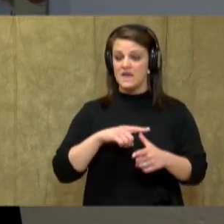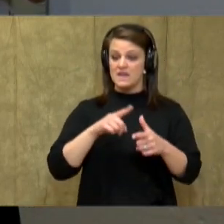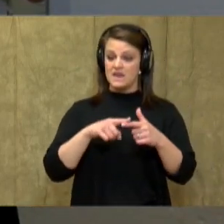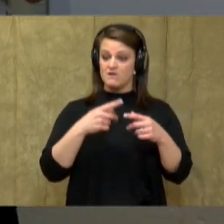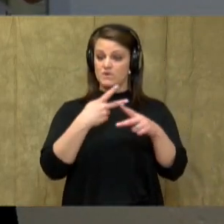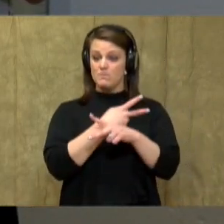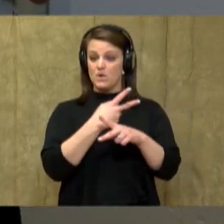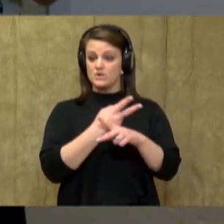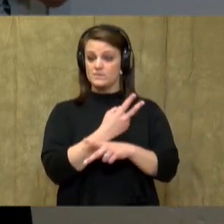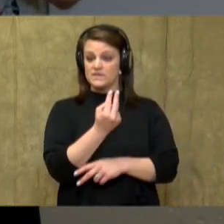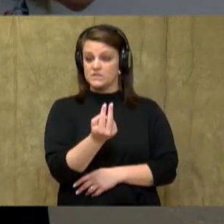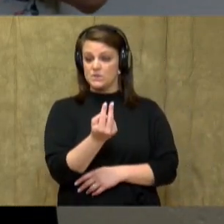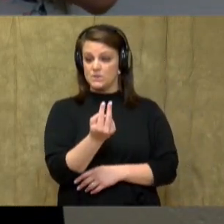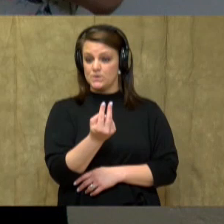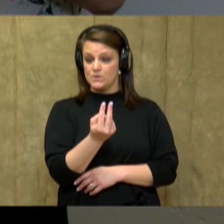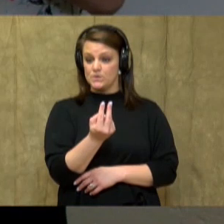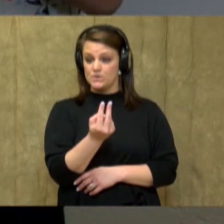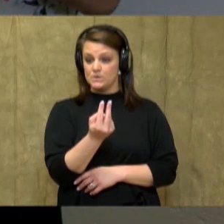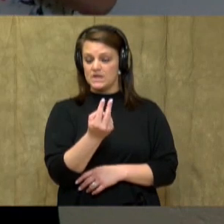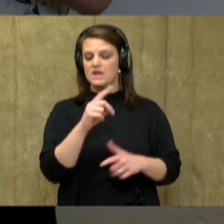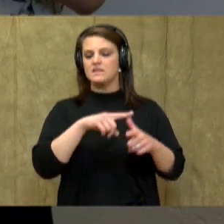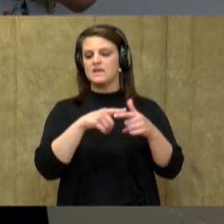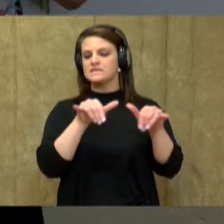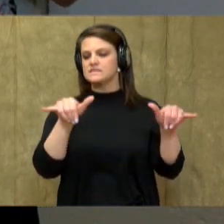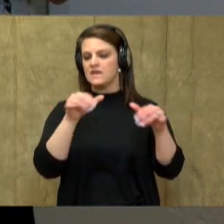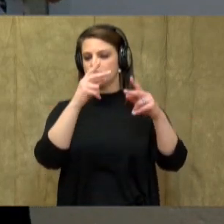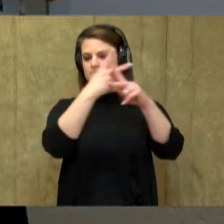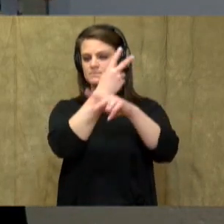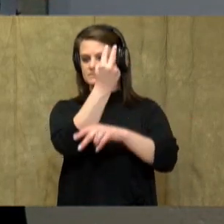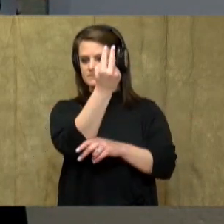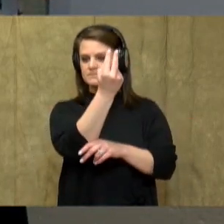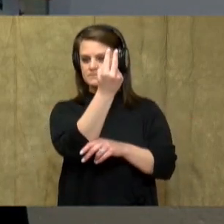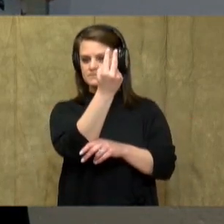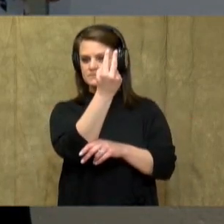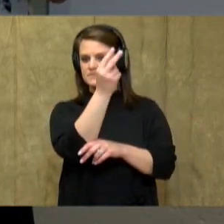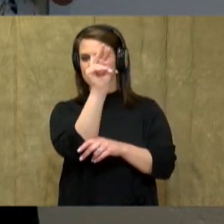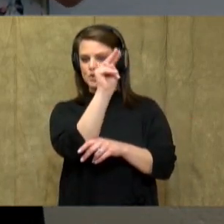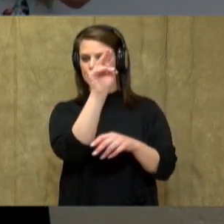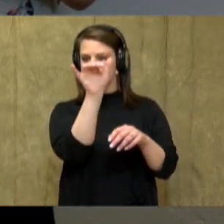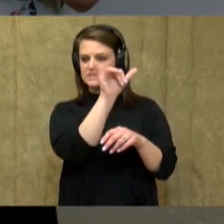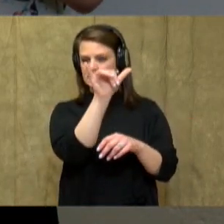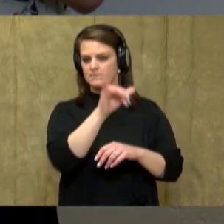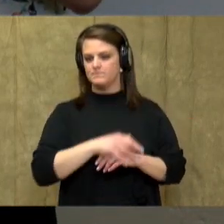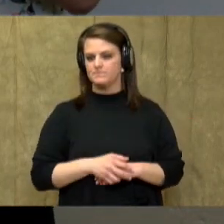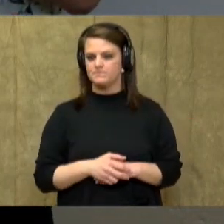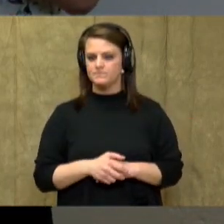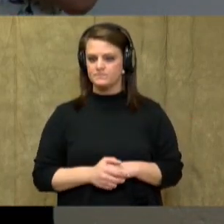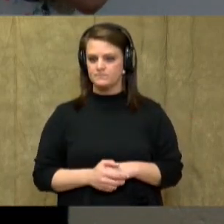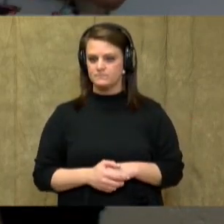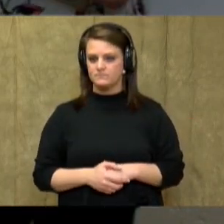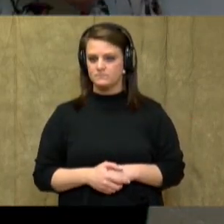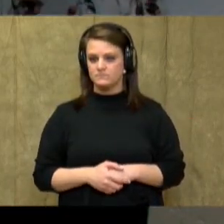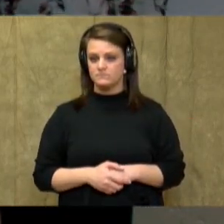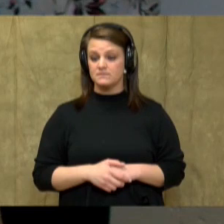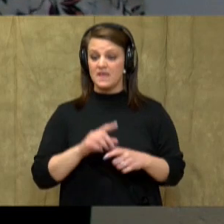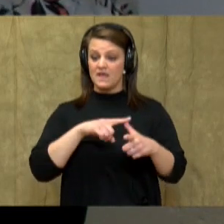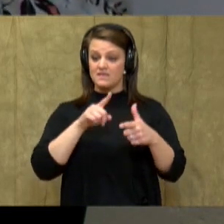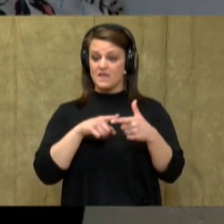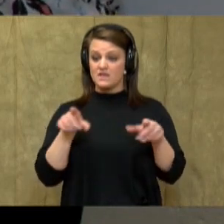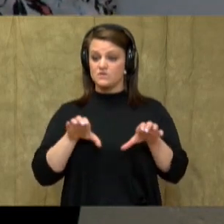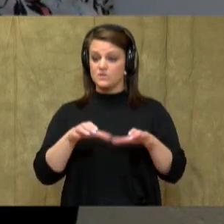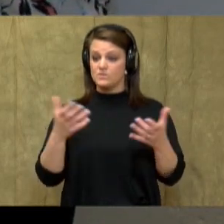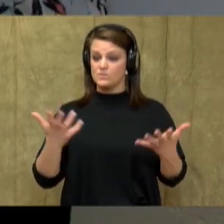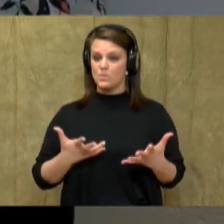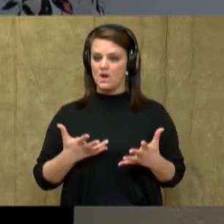we multiply by 2 to get the denominator here, we must multiply by 2 with the numerator to get the numerator there. And then all you